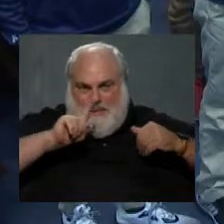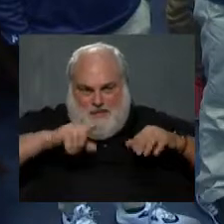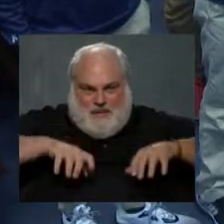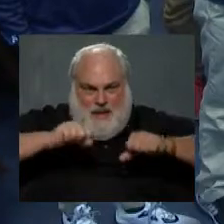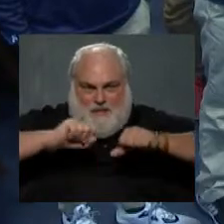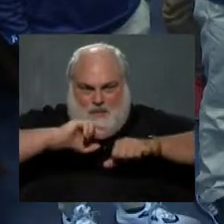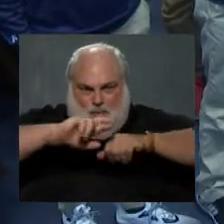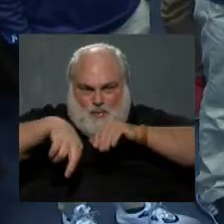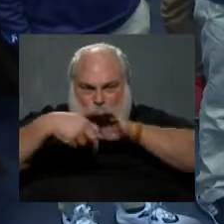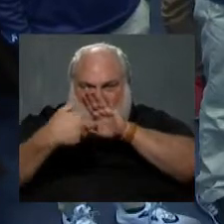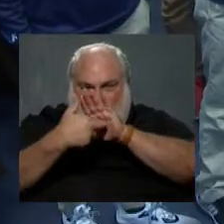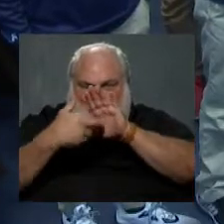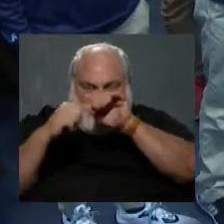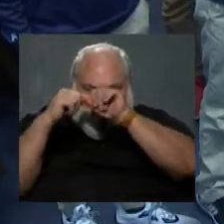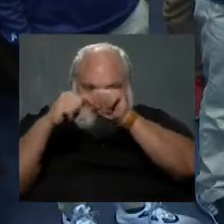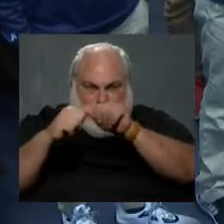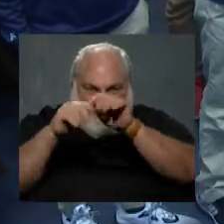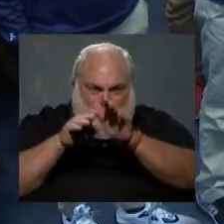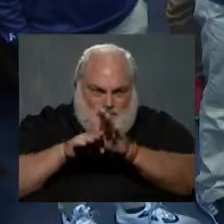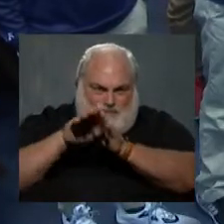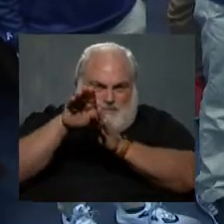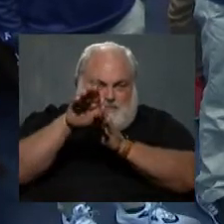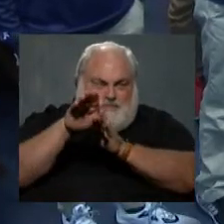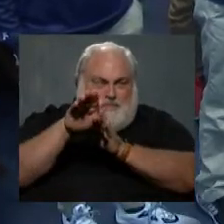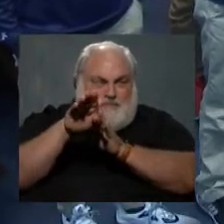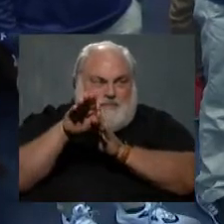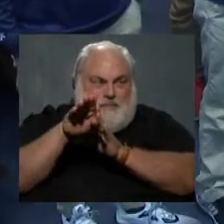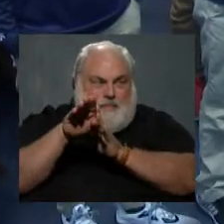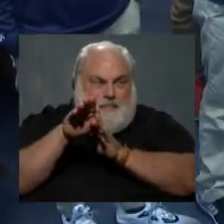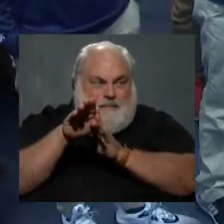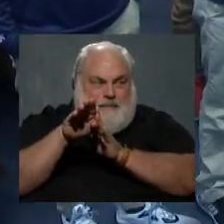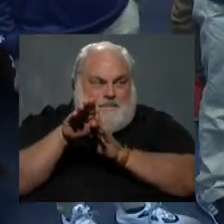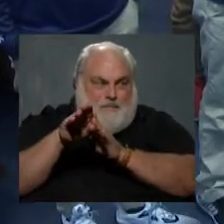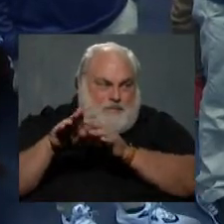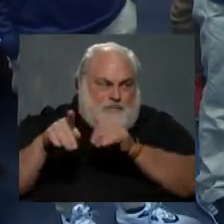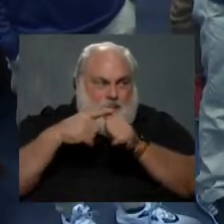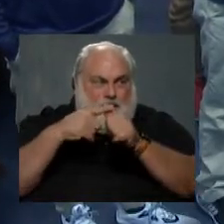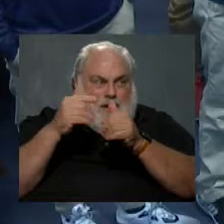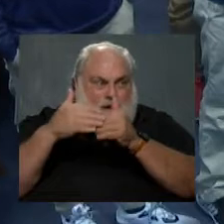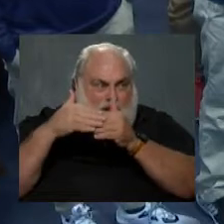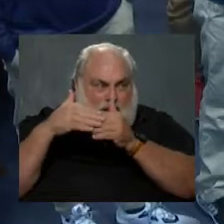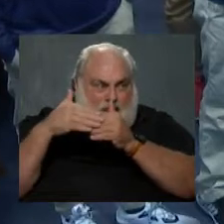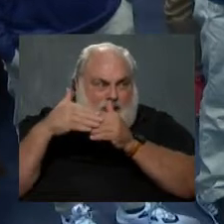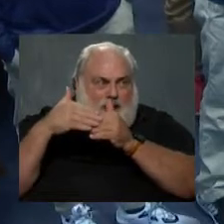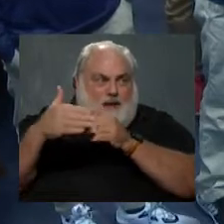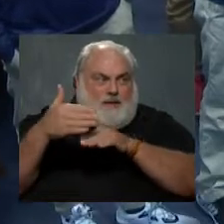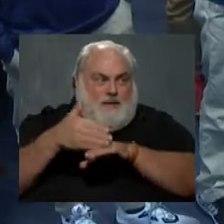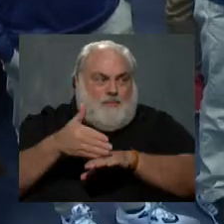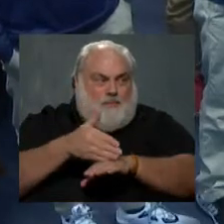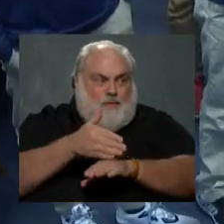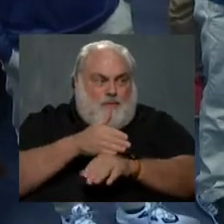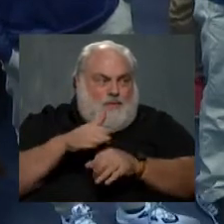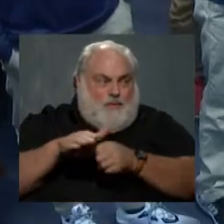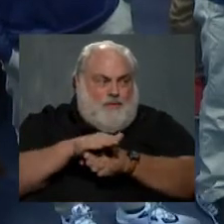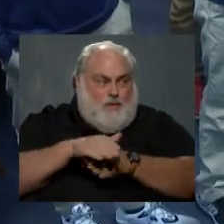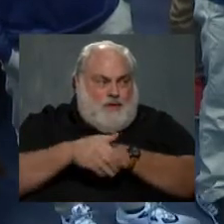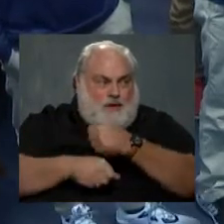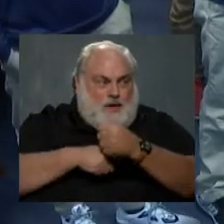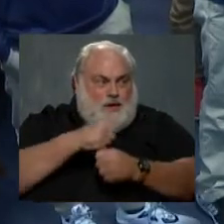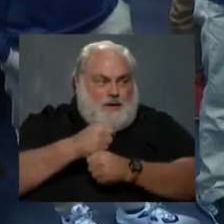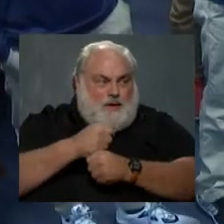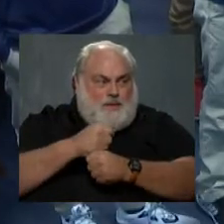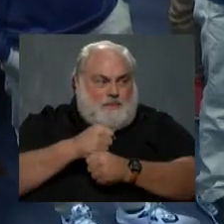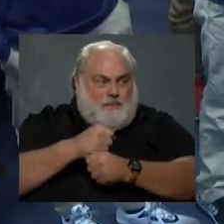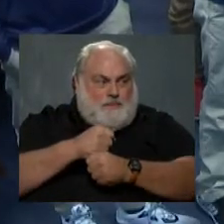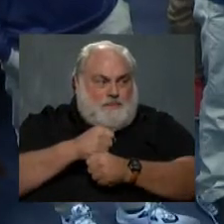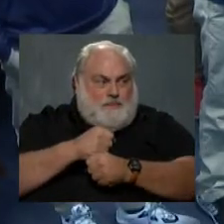their roles and excel pretty much right from the start of the season, and then they continued to improve all year.